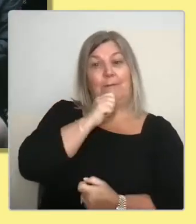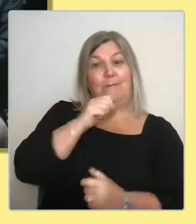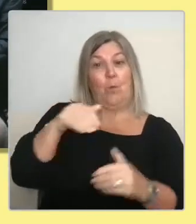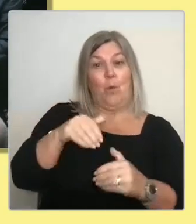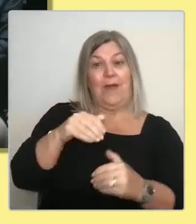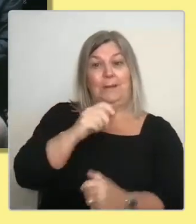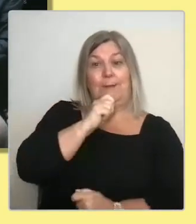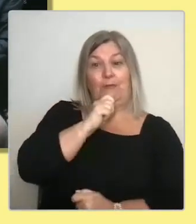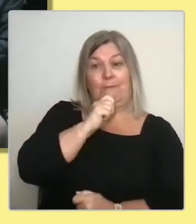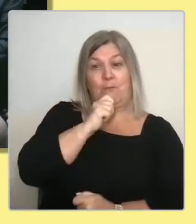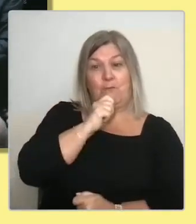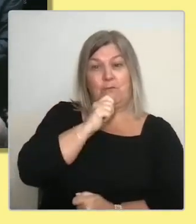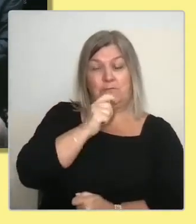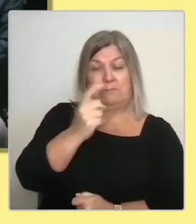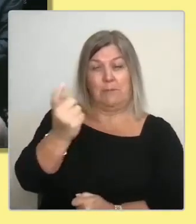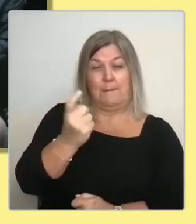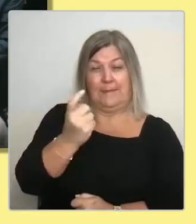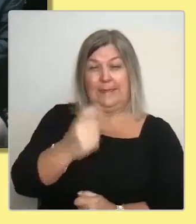for it.